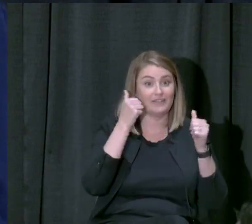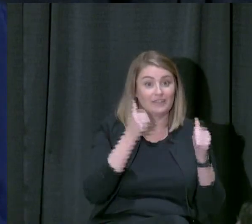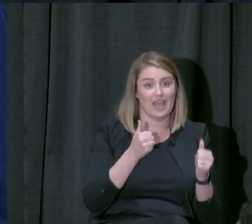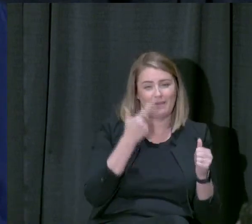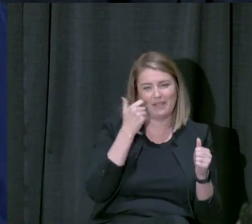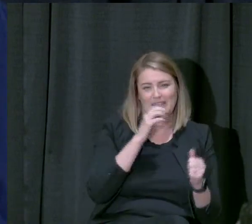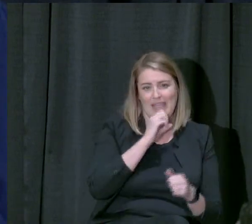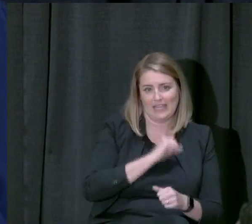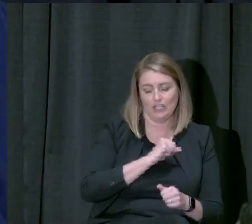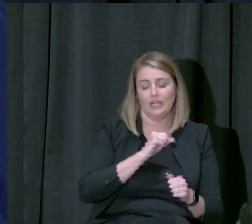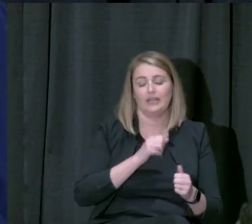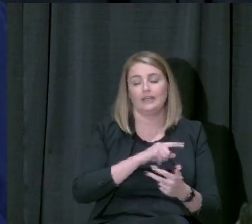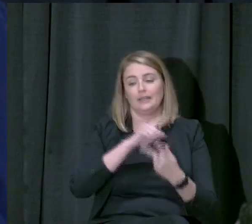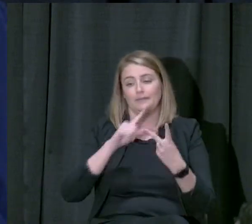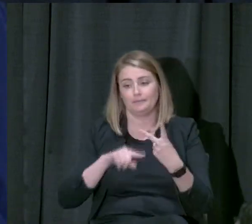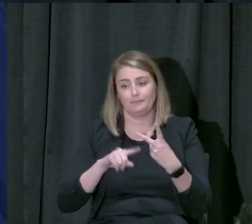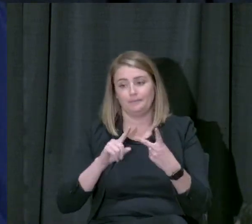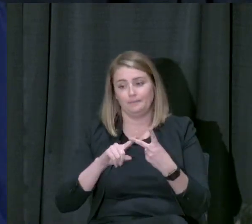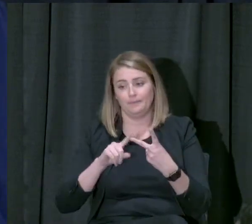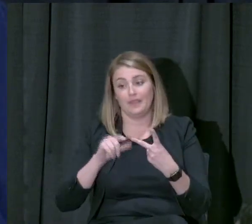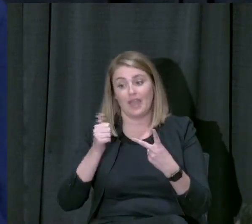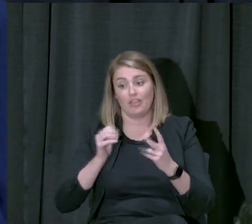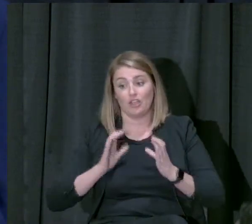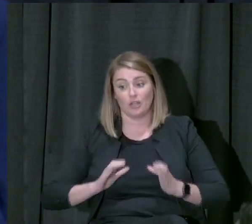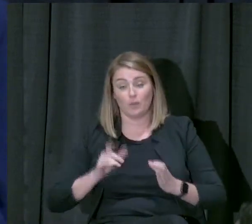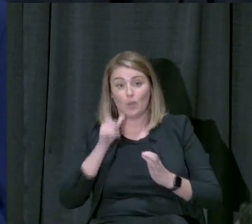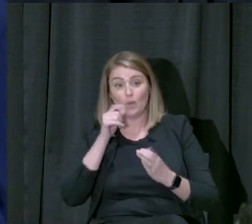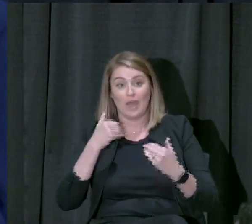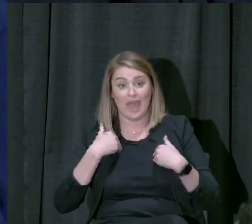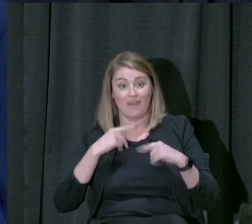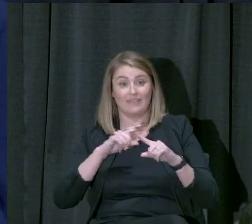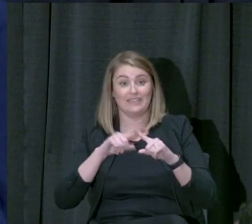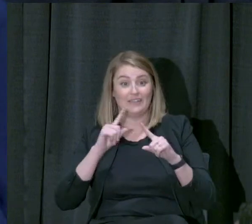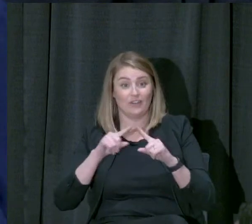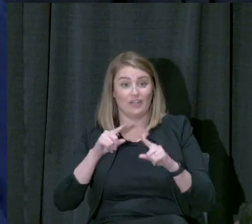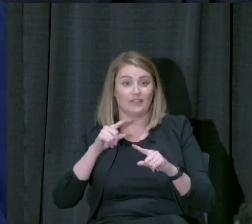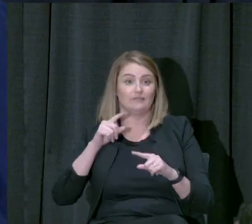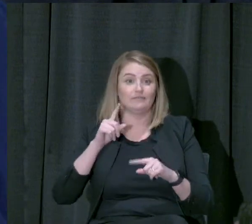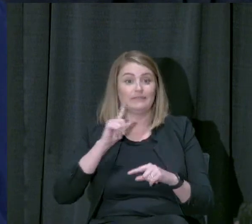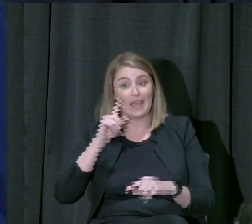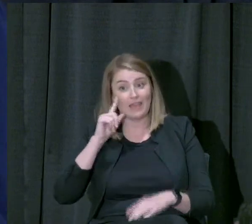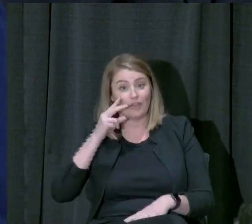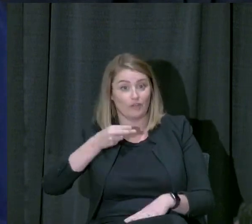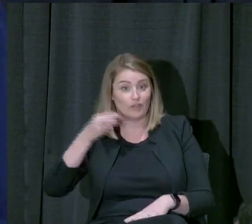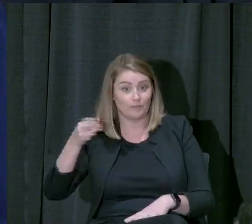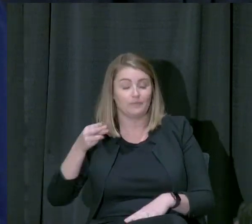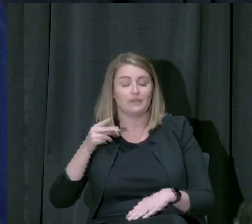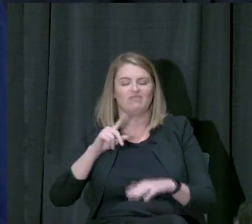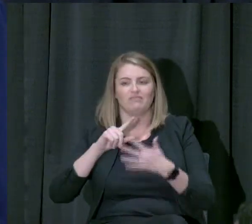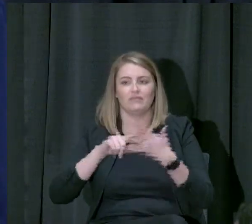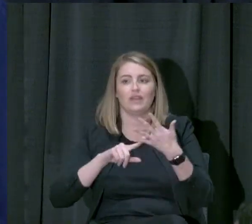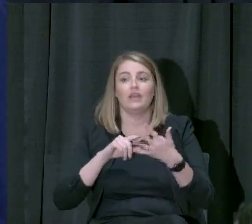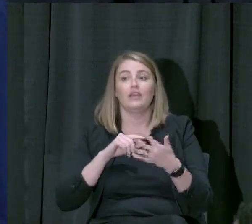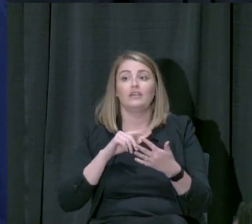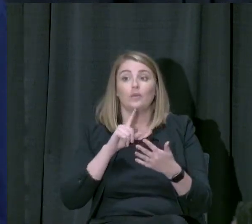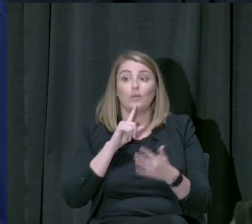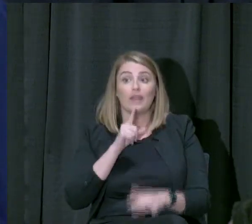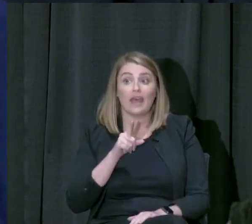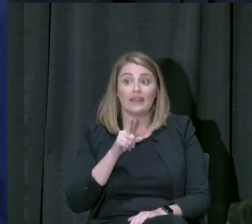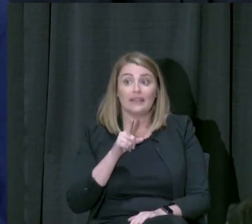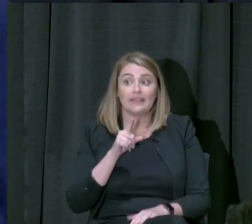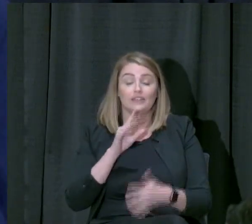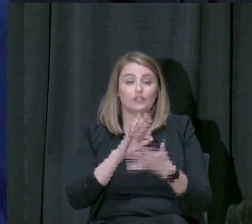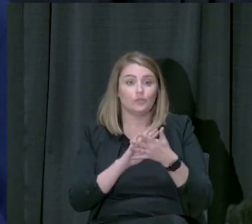of aging, and another with customers who have hearing impairments. And the reality is that